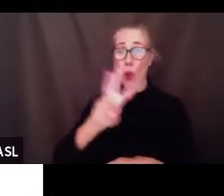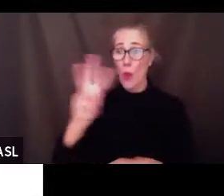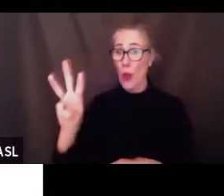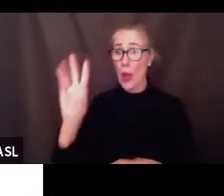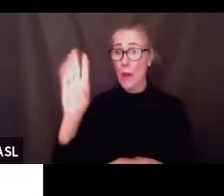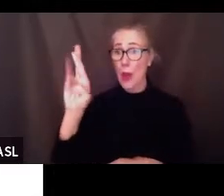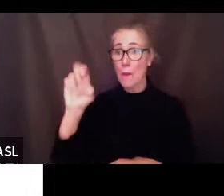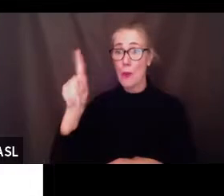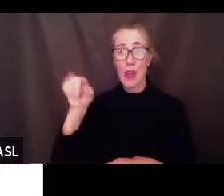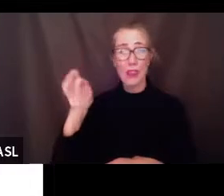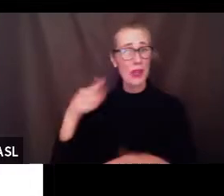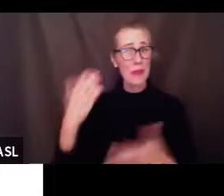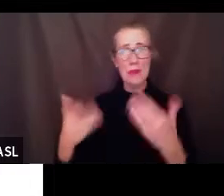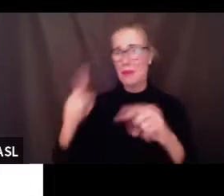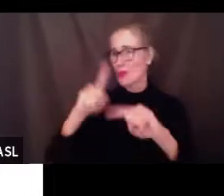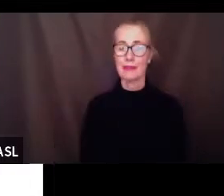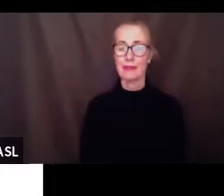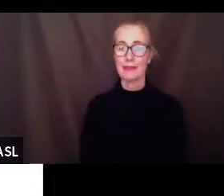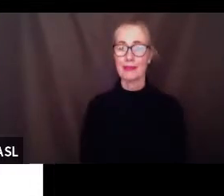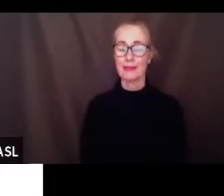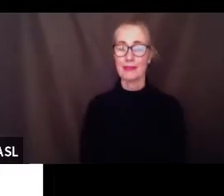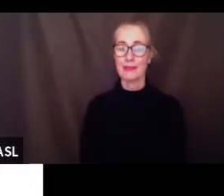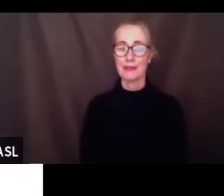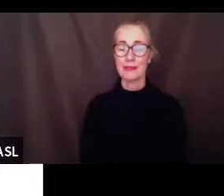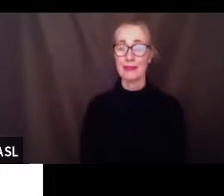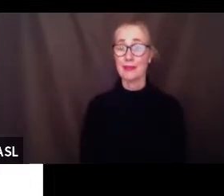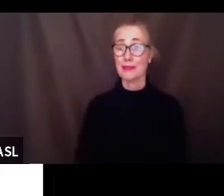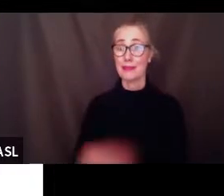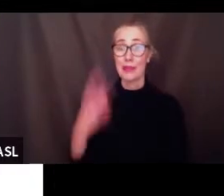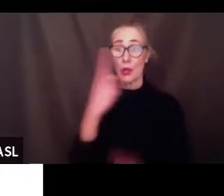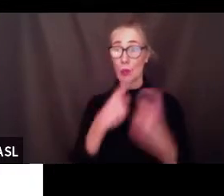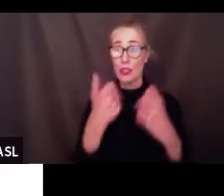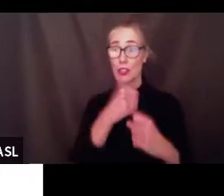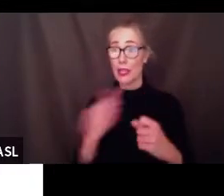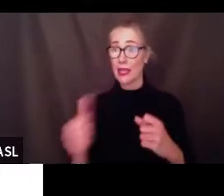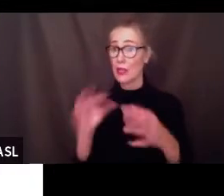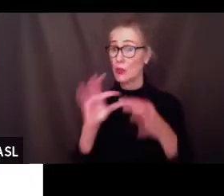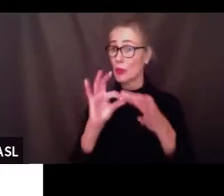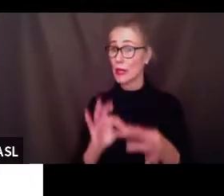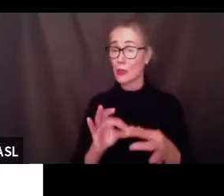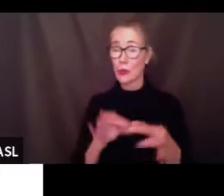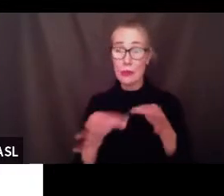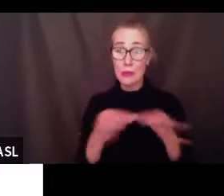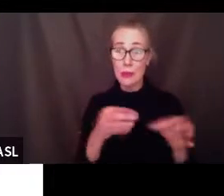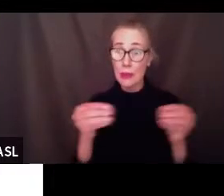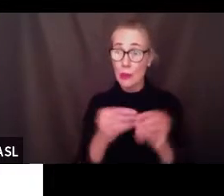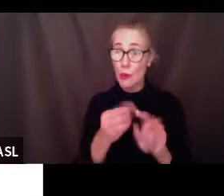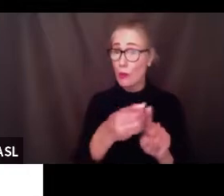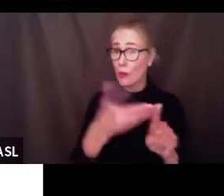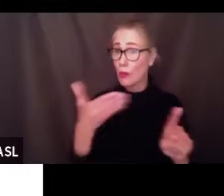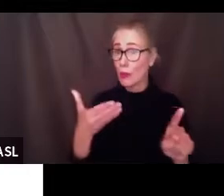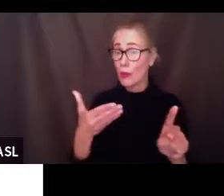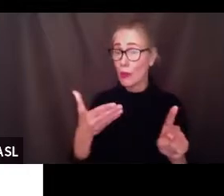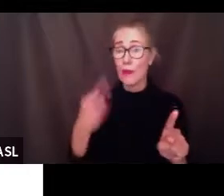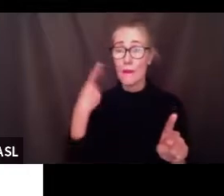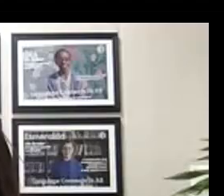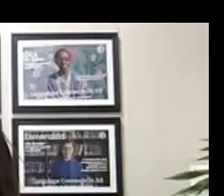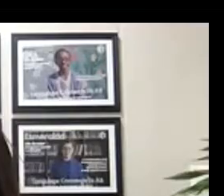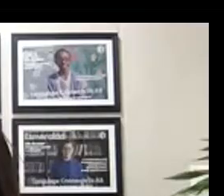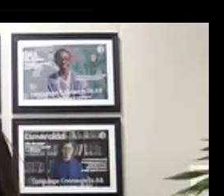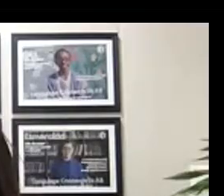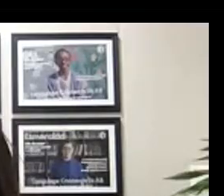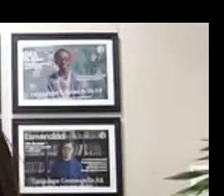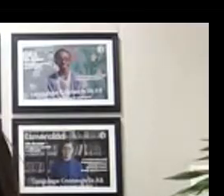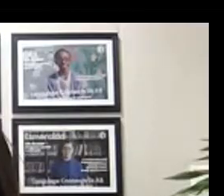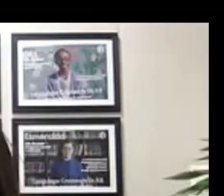ASL interpreter at all times. Are there any questions with regards to interpretation? If there are none